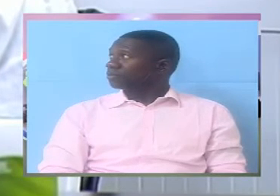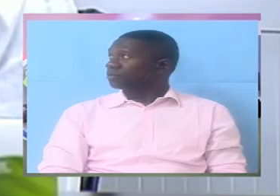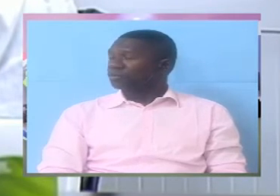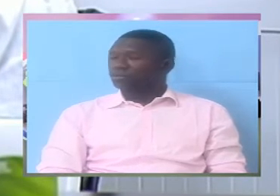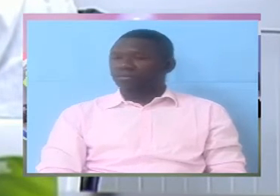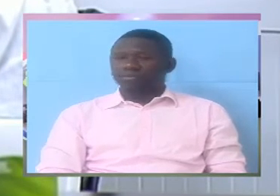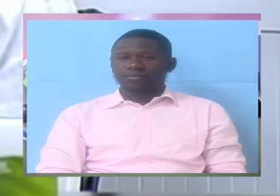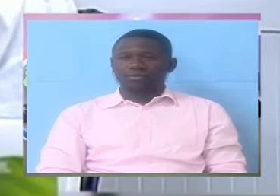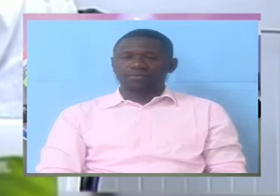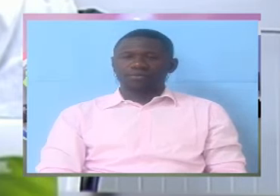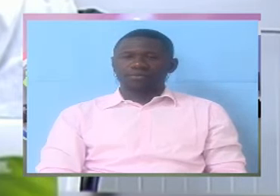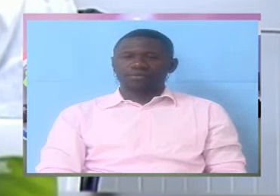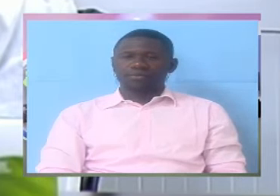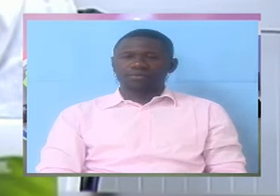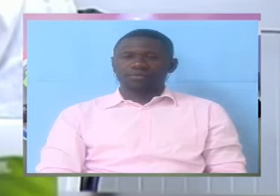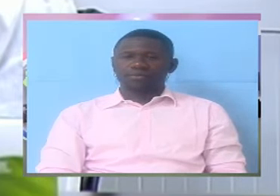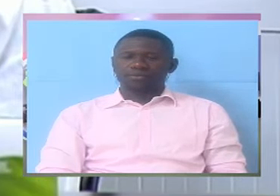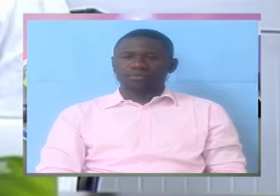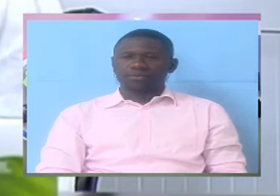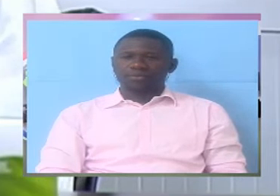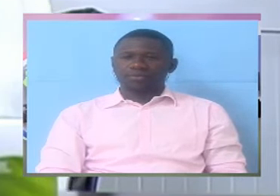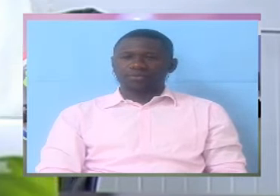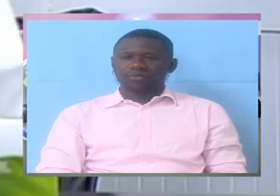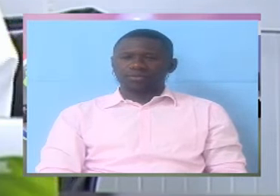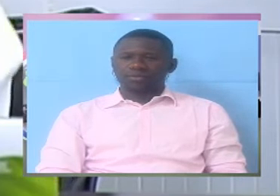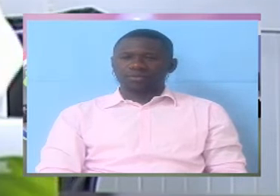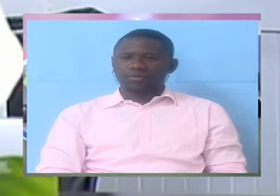Was he lying? For Abe Fania Laba.